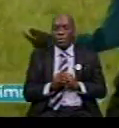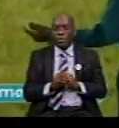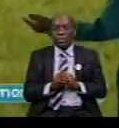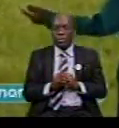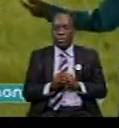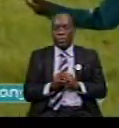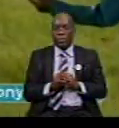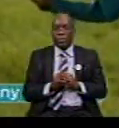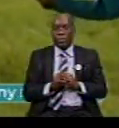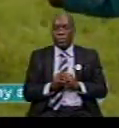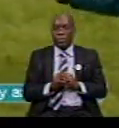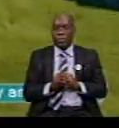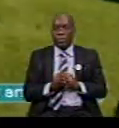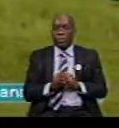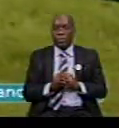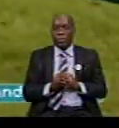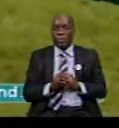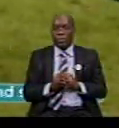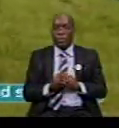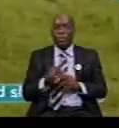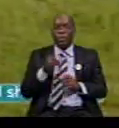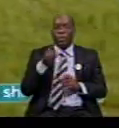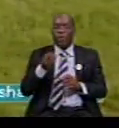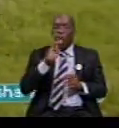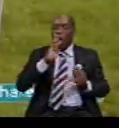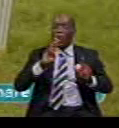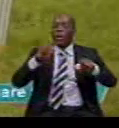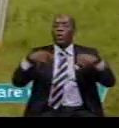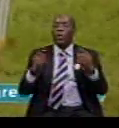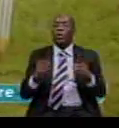You are going home with joy today.